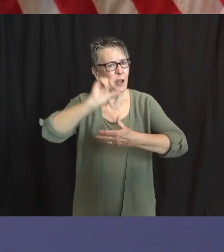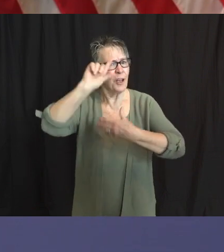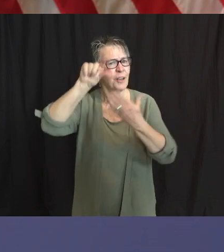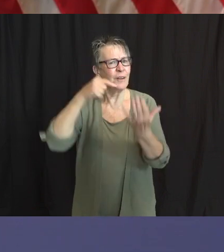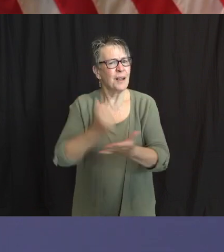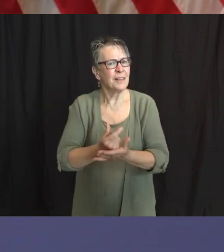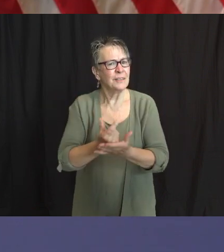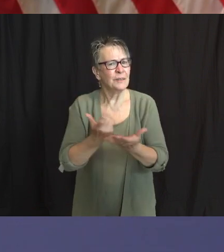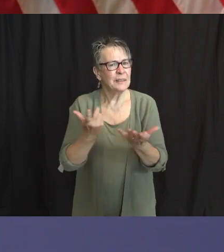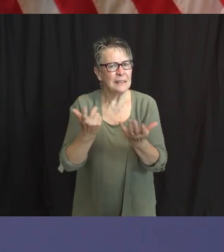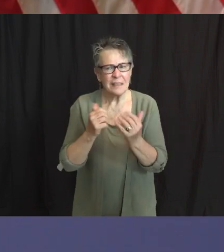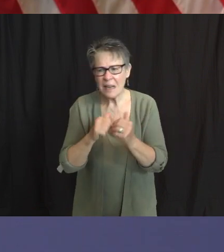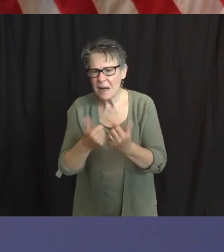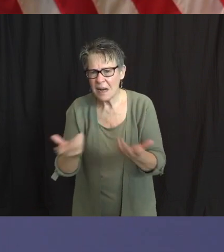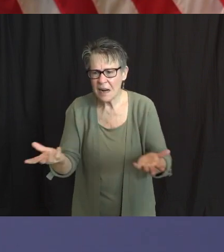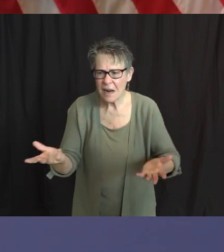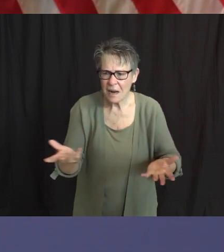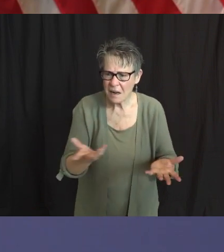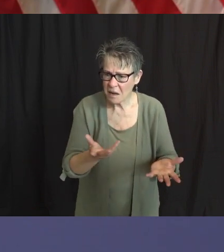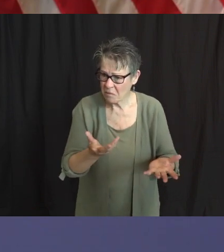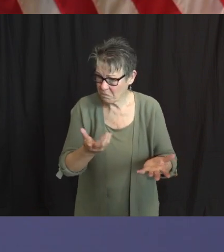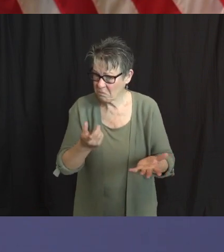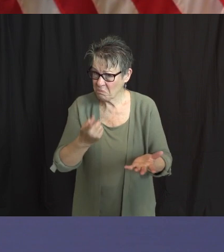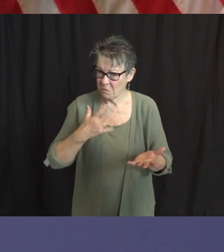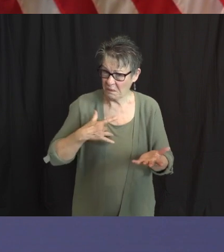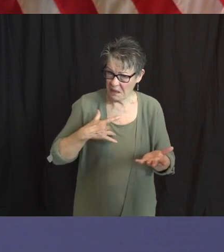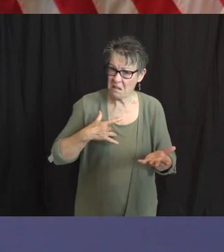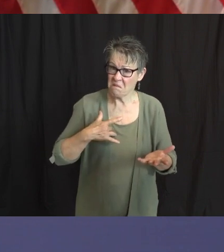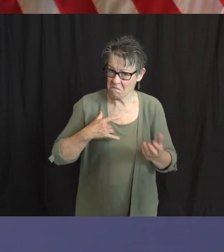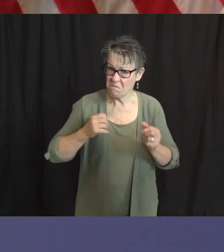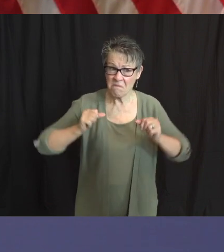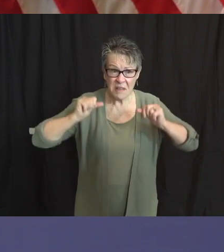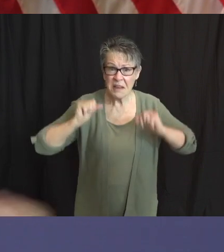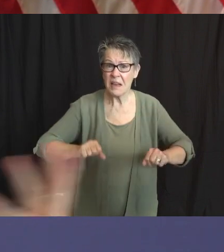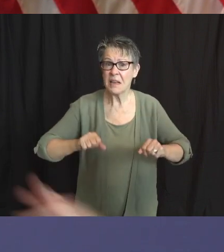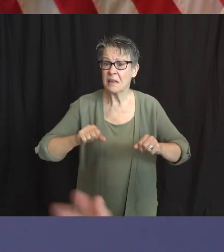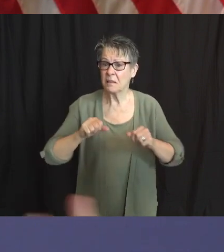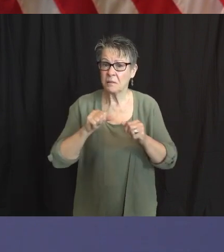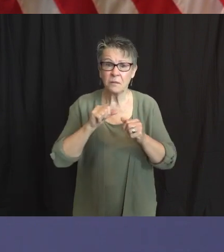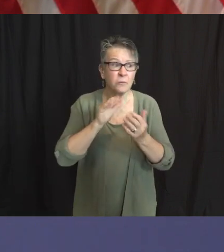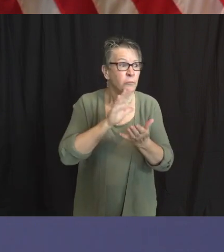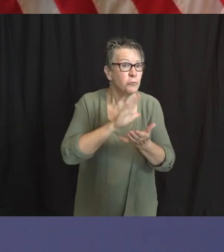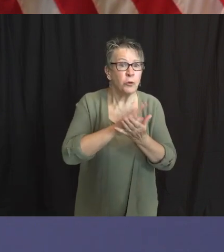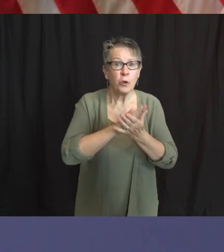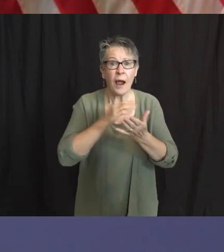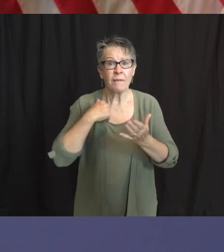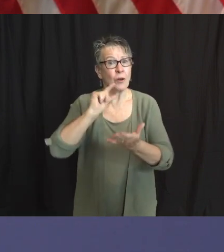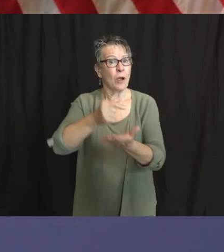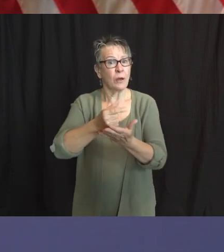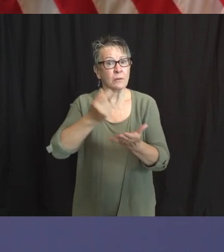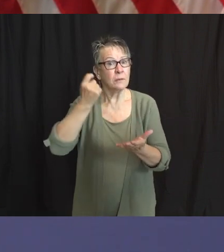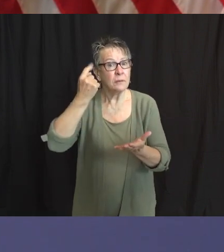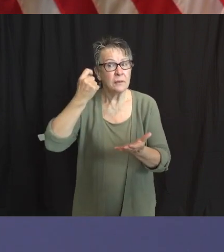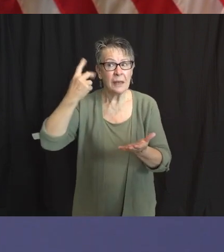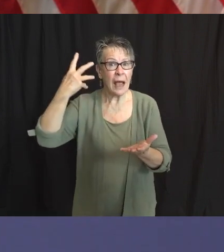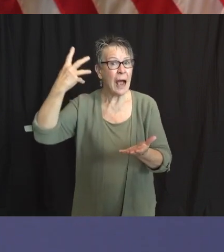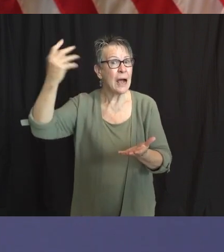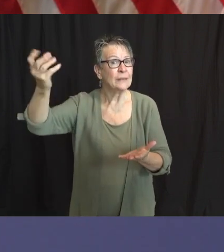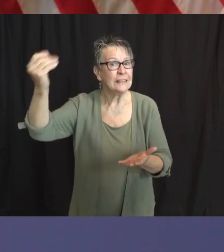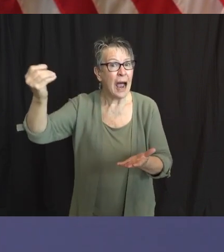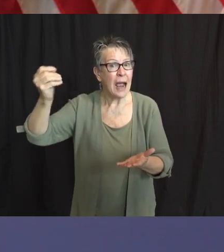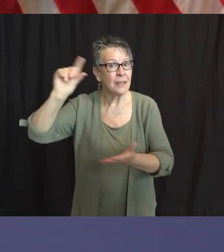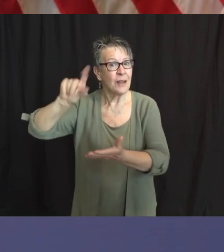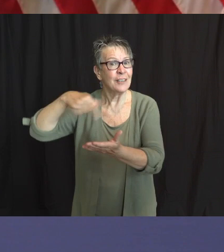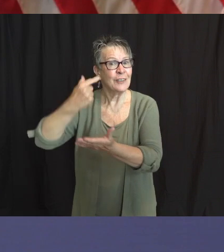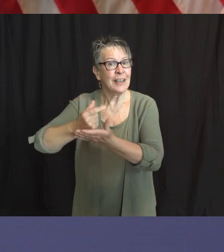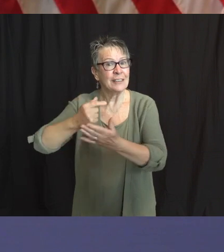districts have any hope for July commencement ceremonies? Are there any instances that are maybe less obvious